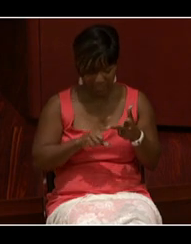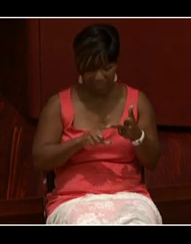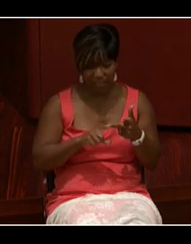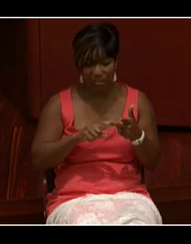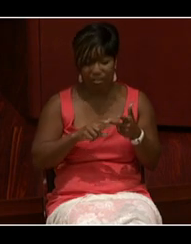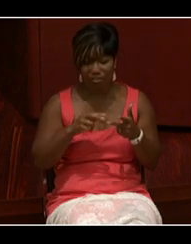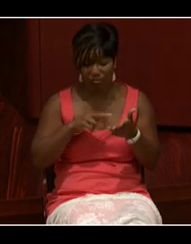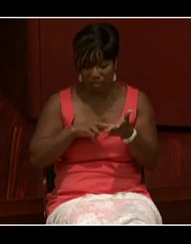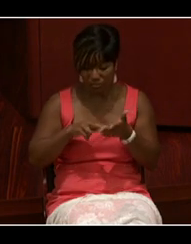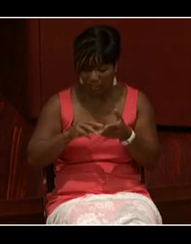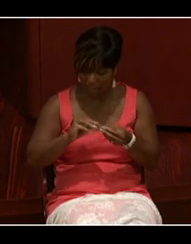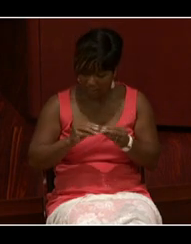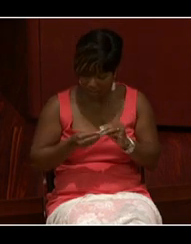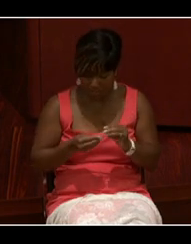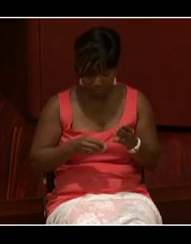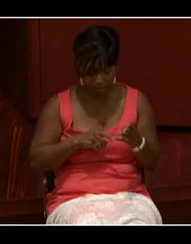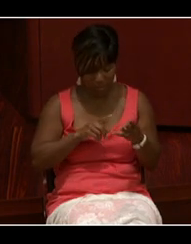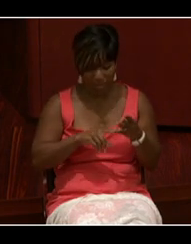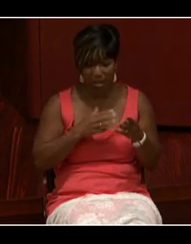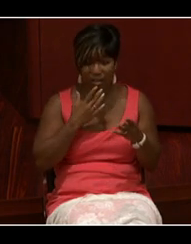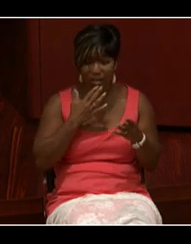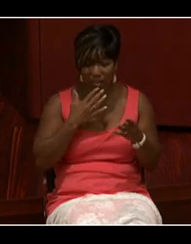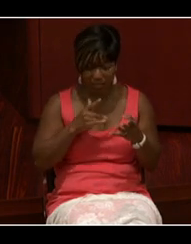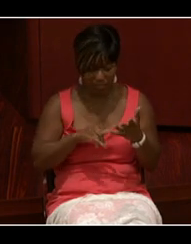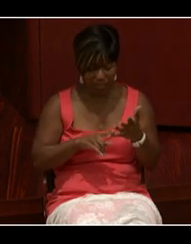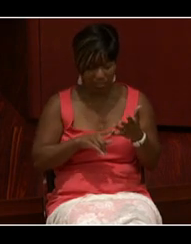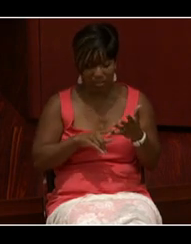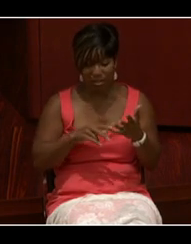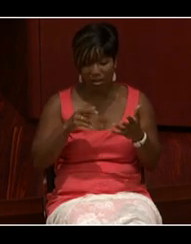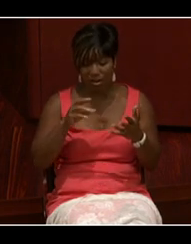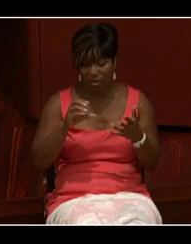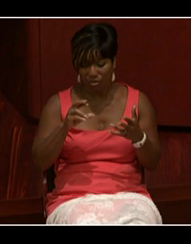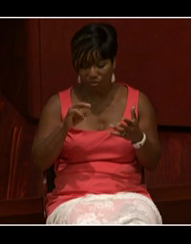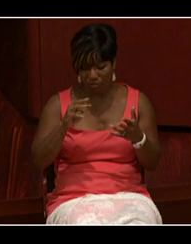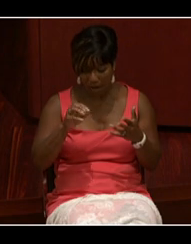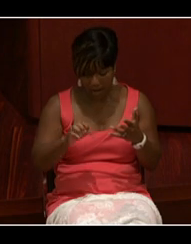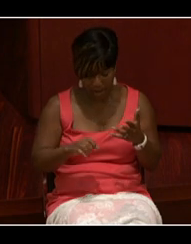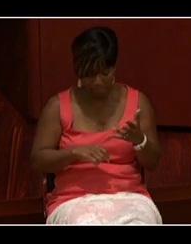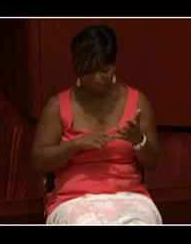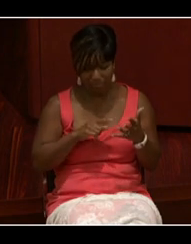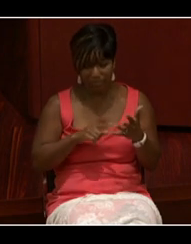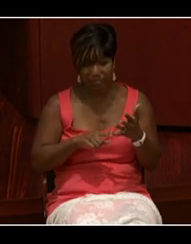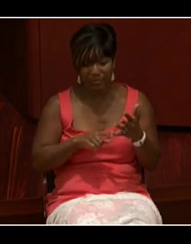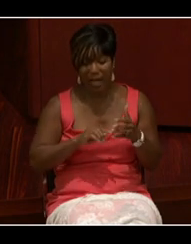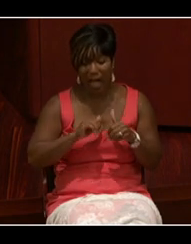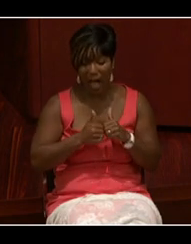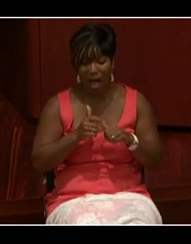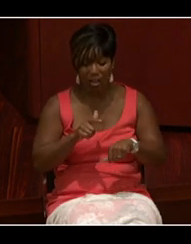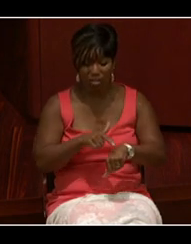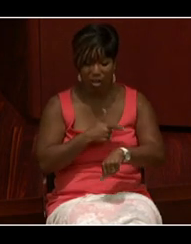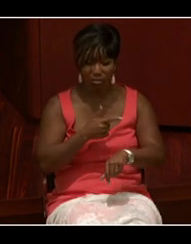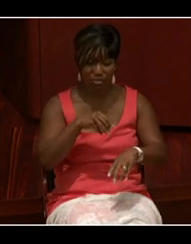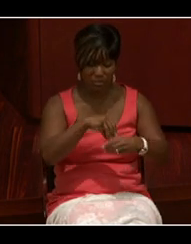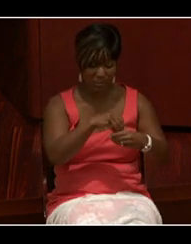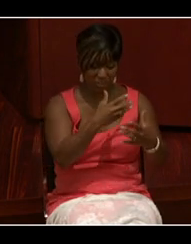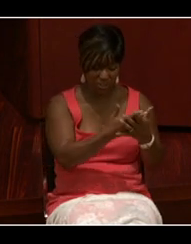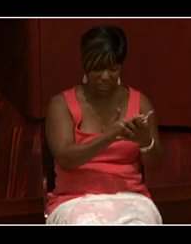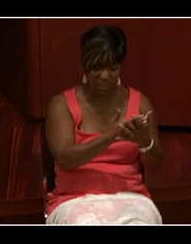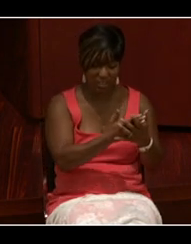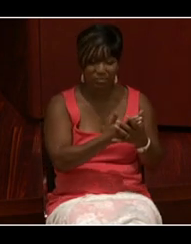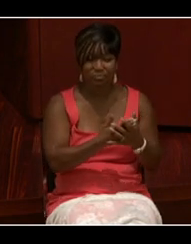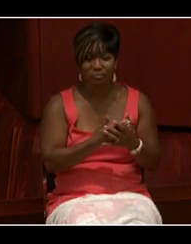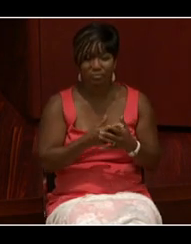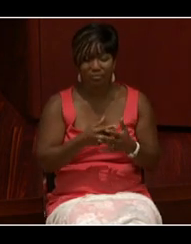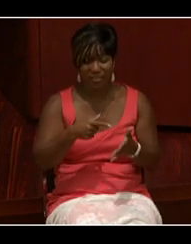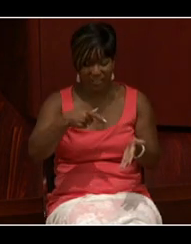number, color or race, crime, sentence, the length of period they'll be sent to prison for, a fine